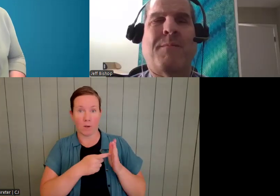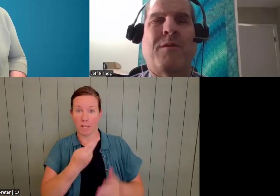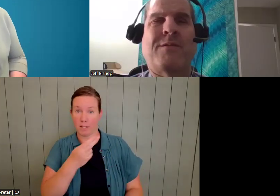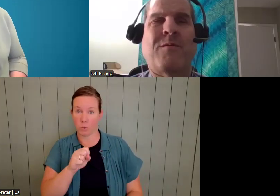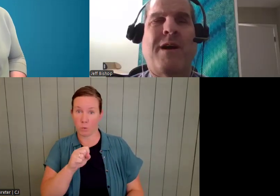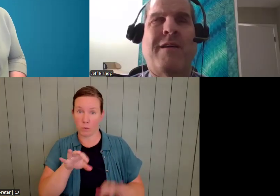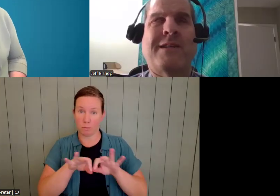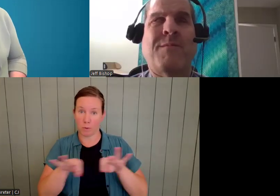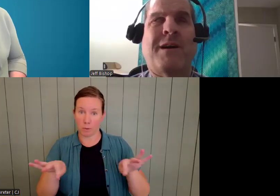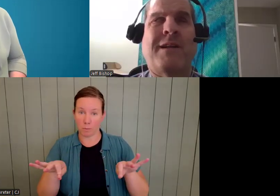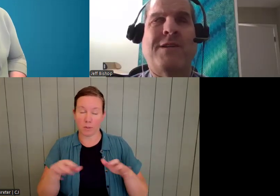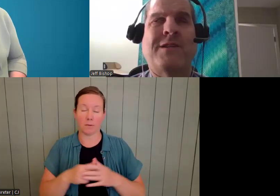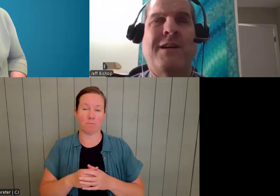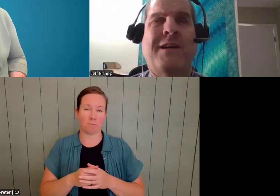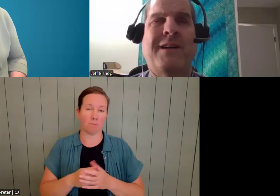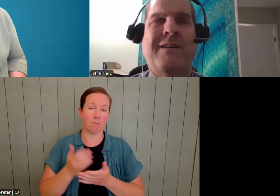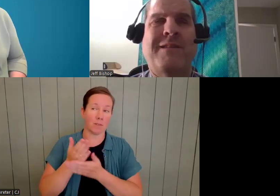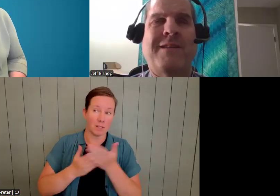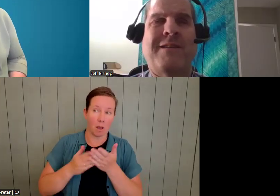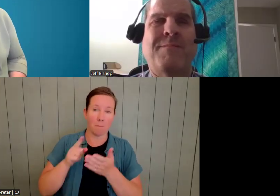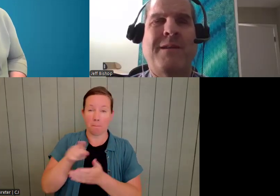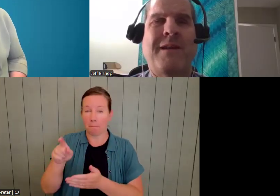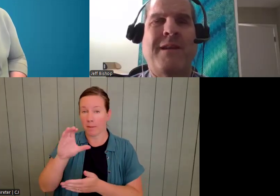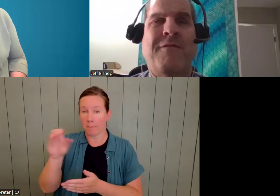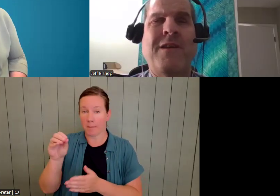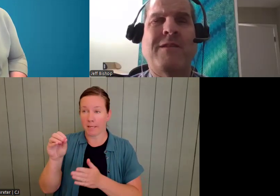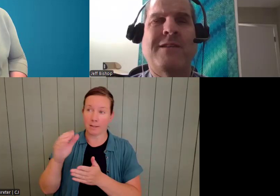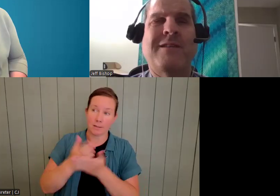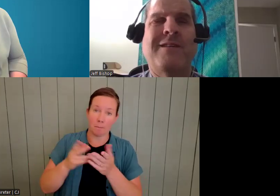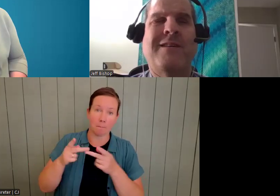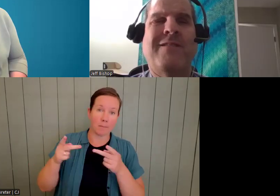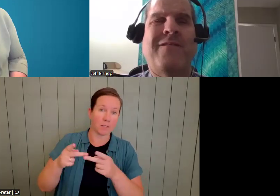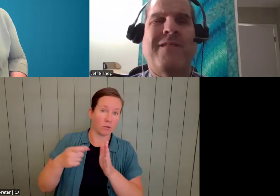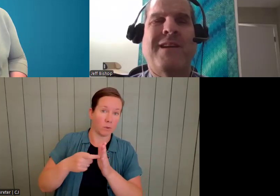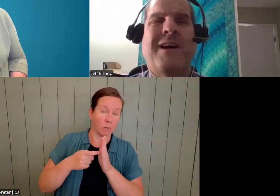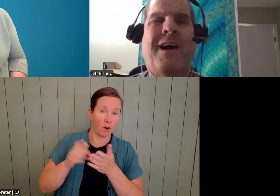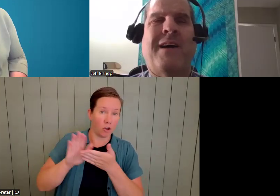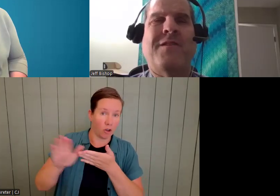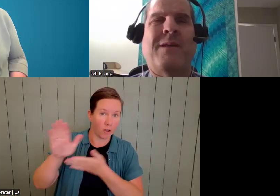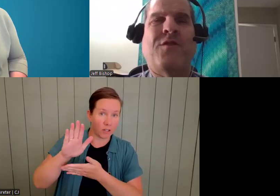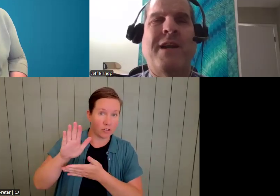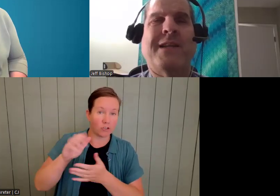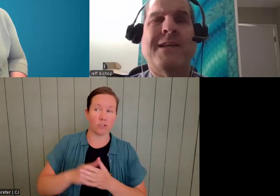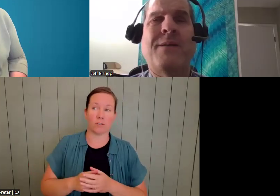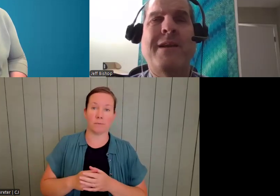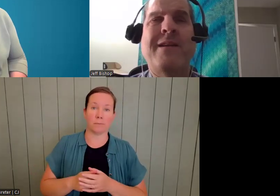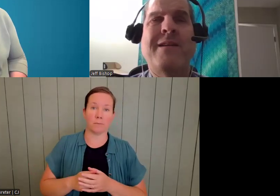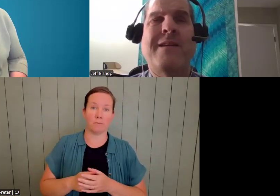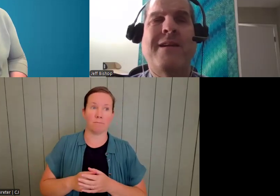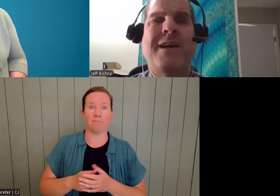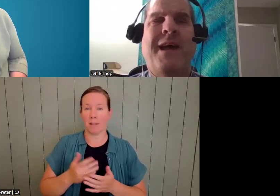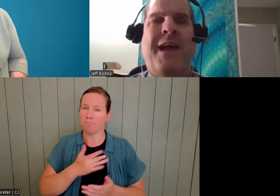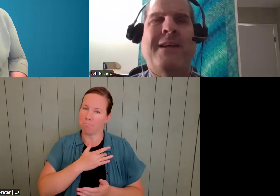Some employers require some college in the field. On-the-job training is